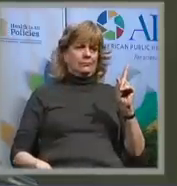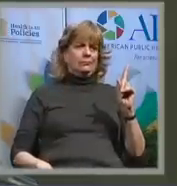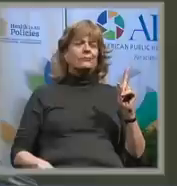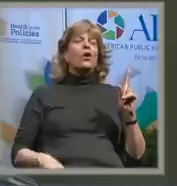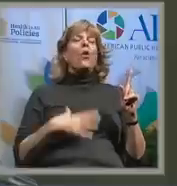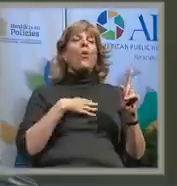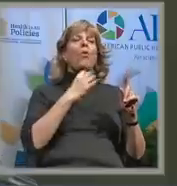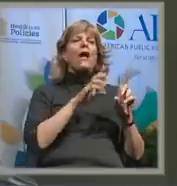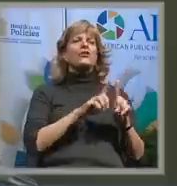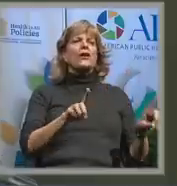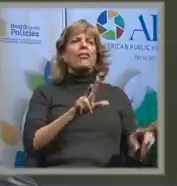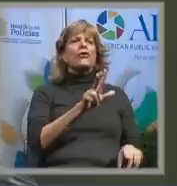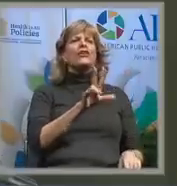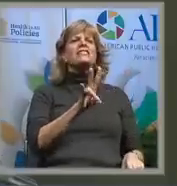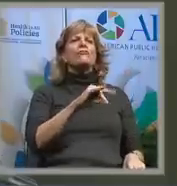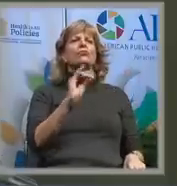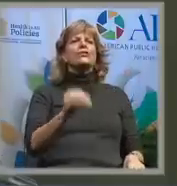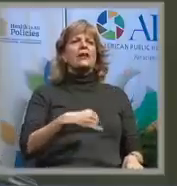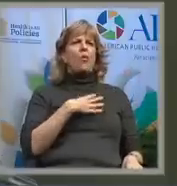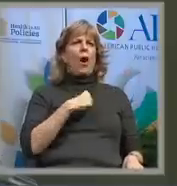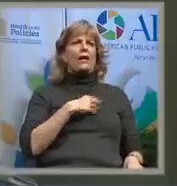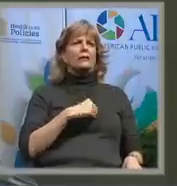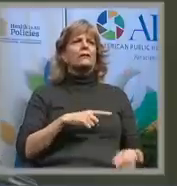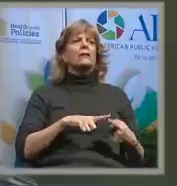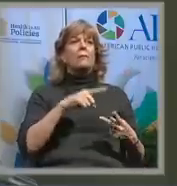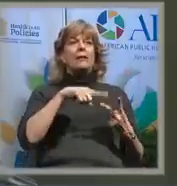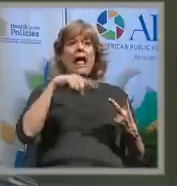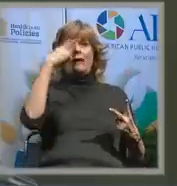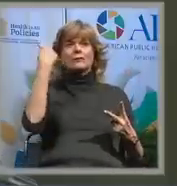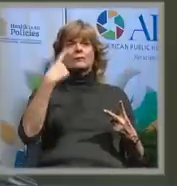that we're up to about 37% of whites. What percent of blacks?